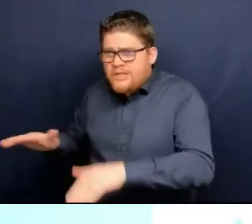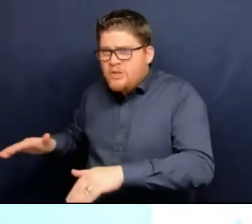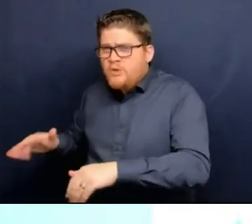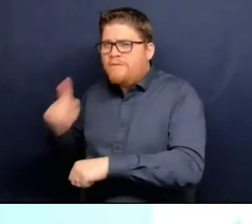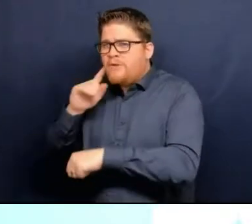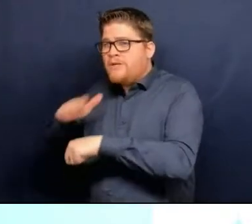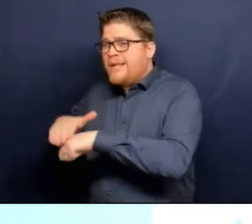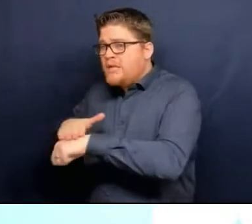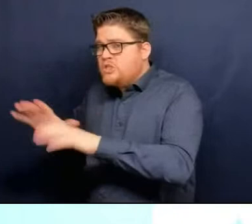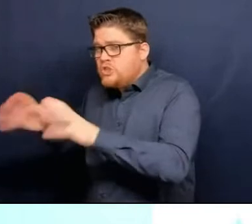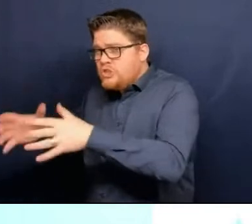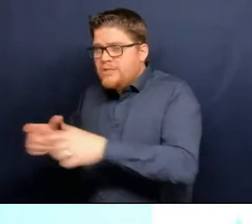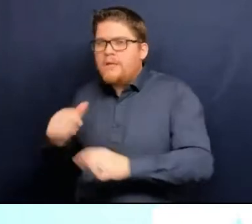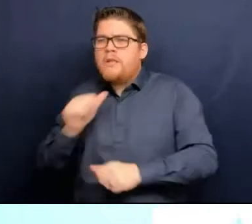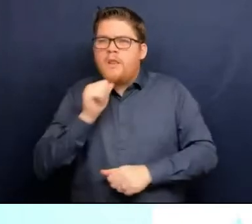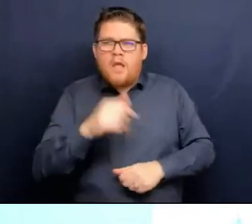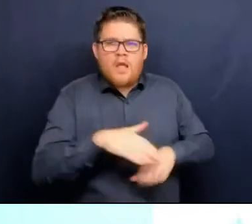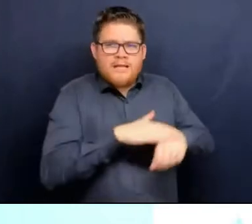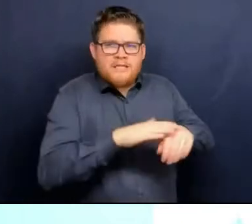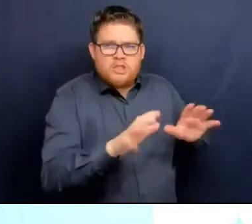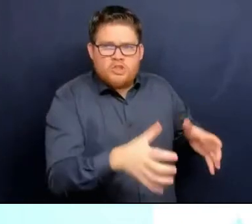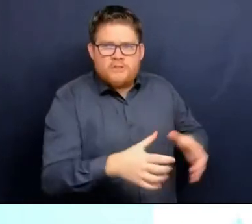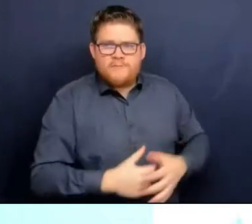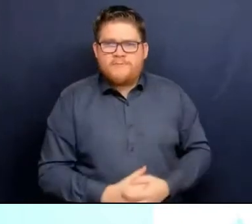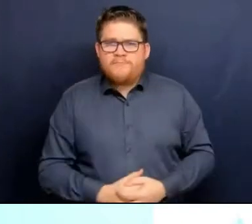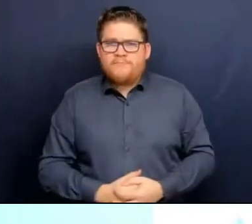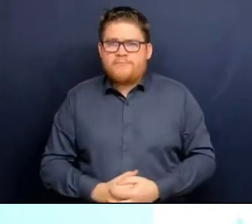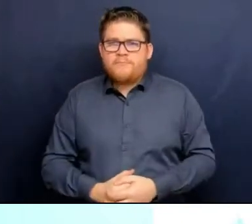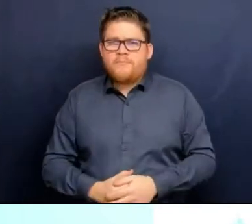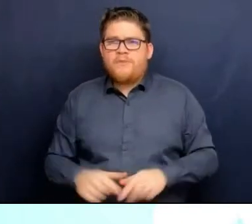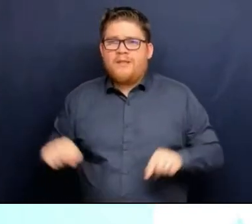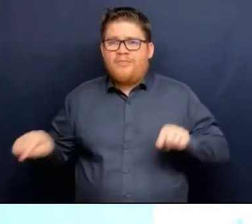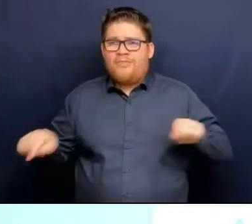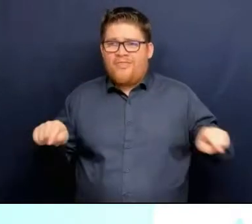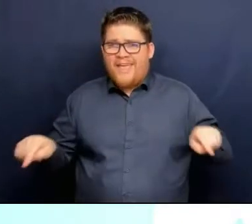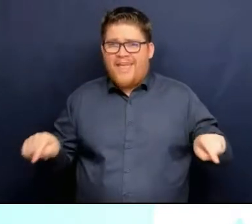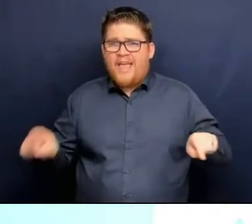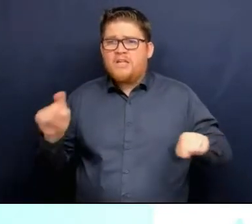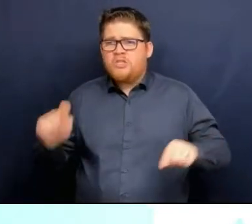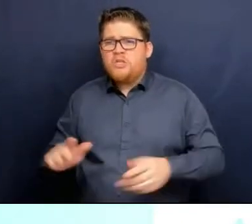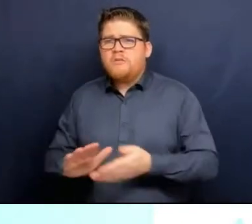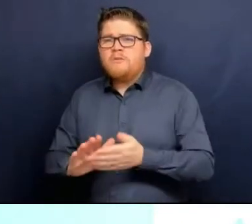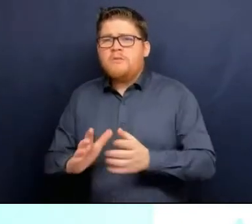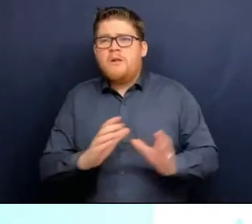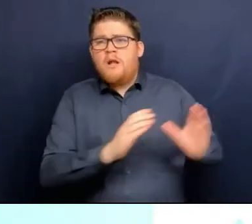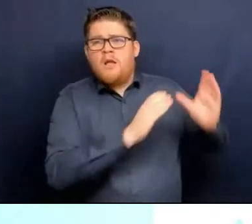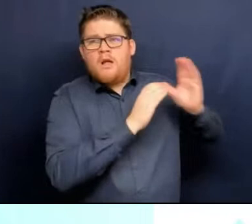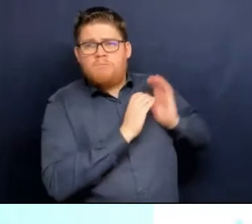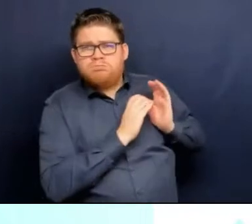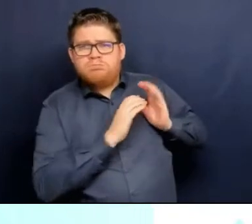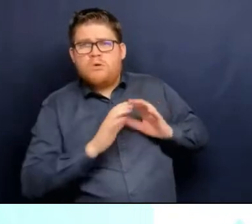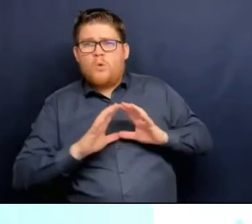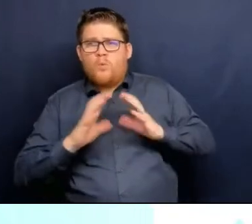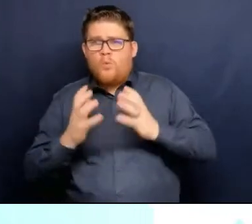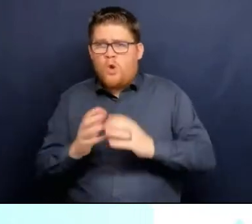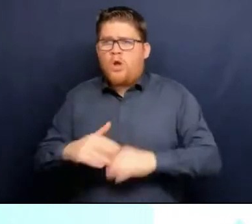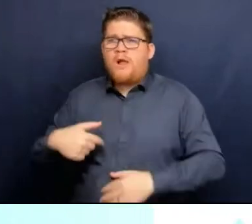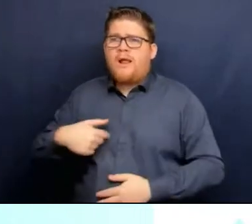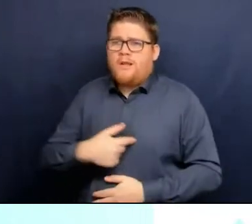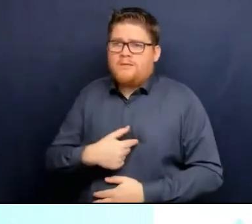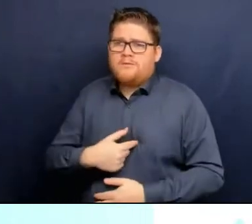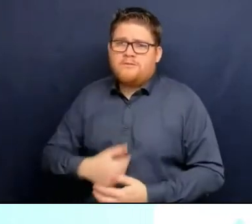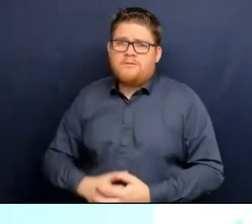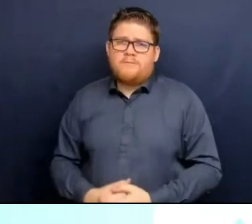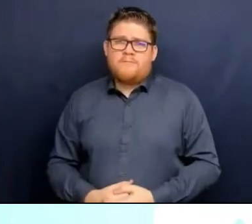right, inheriting a province and a world that is better than the one that we inherited. We must learn from our past, the sorrow and